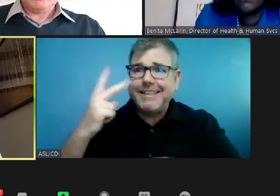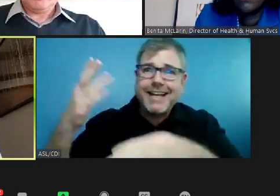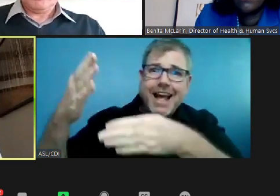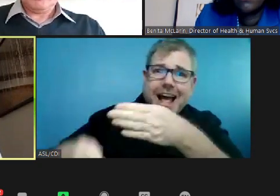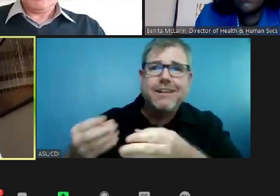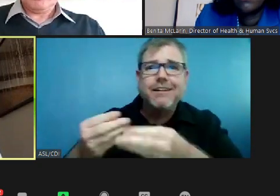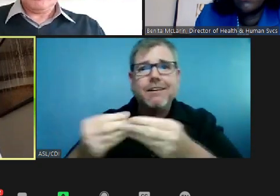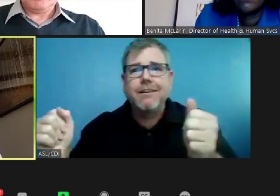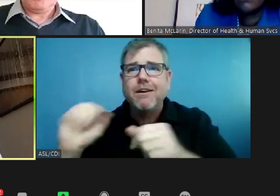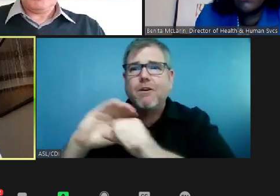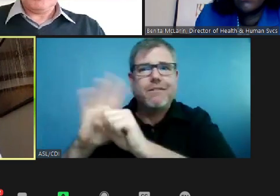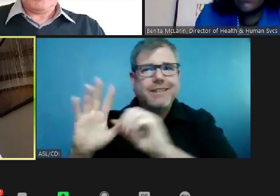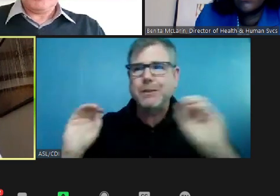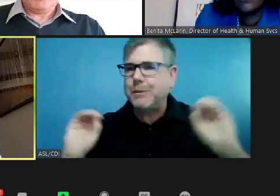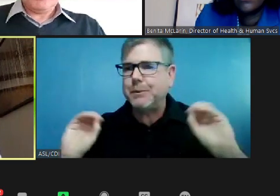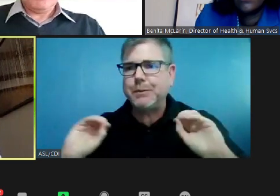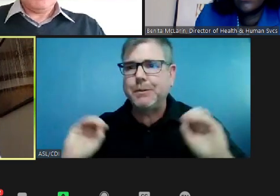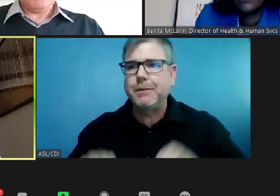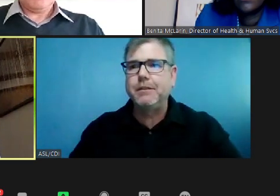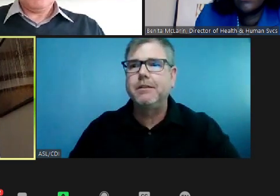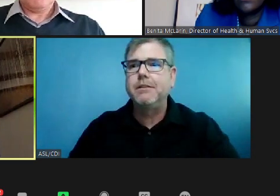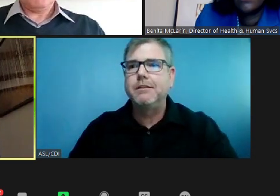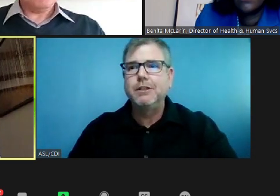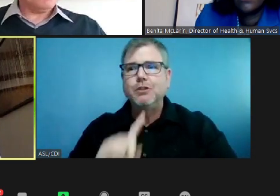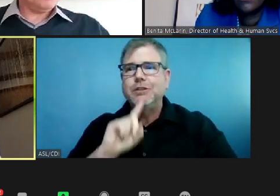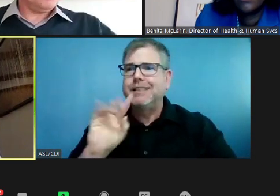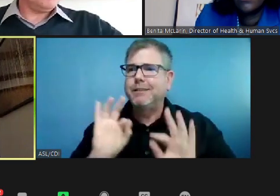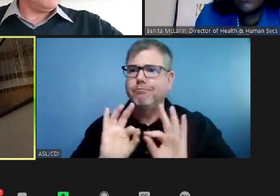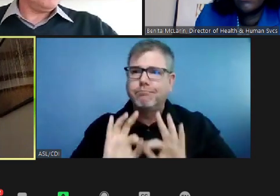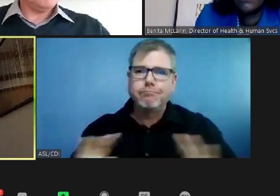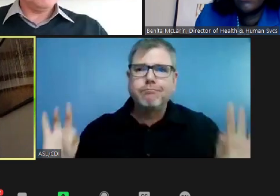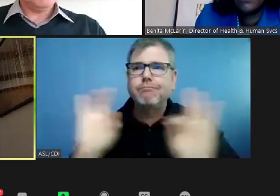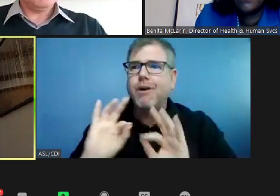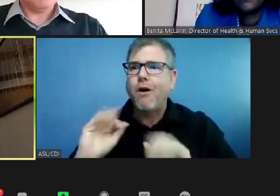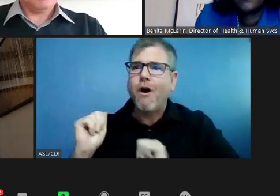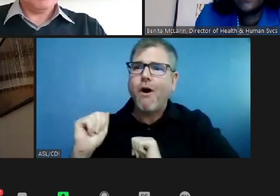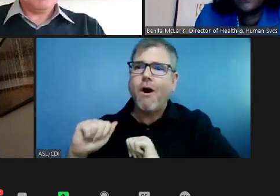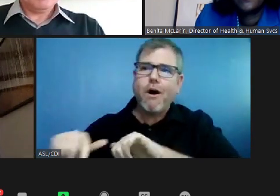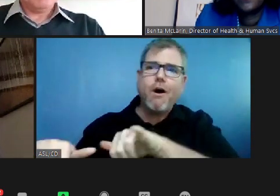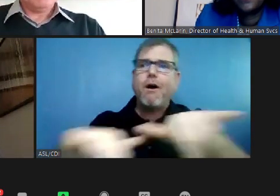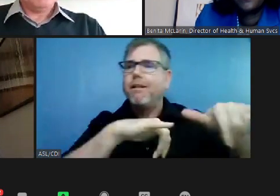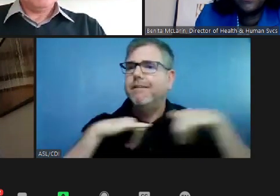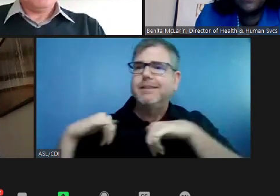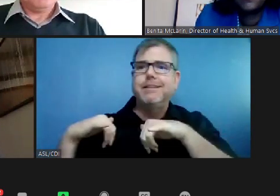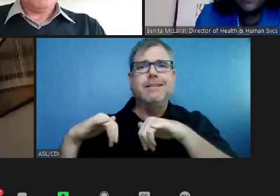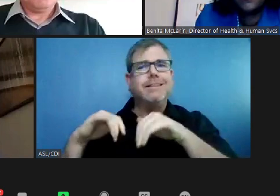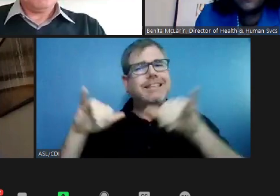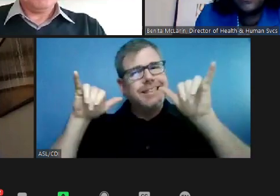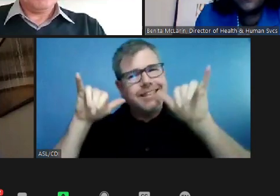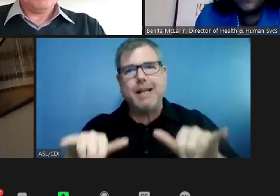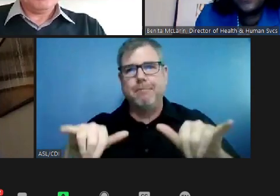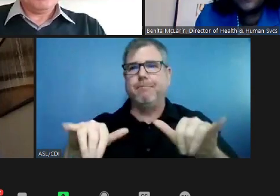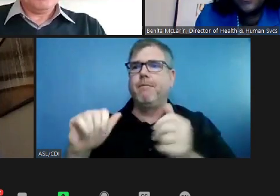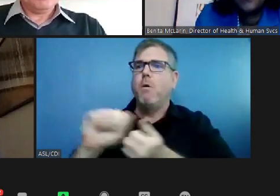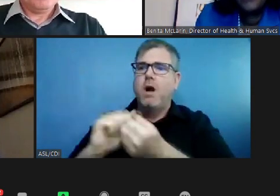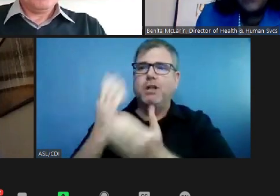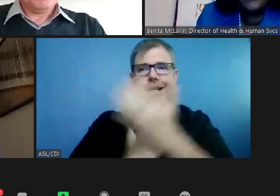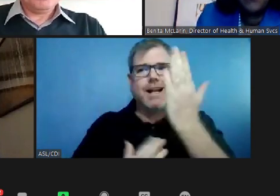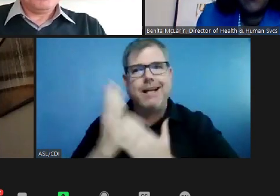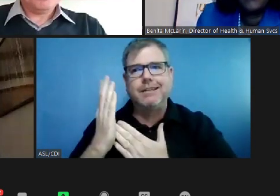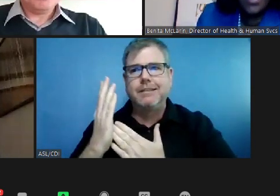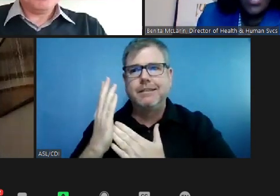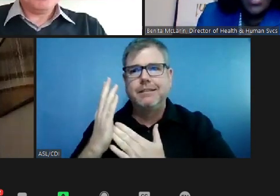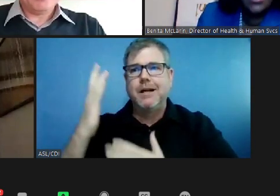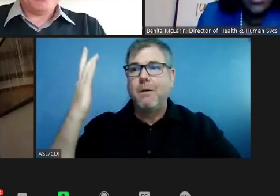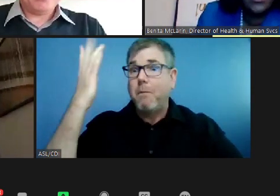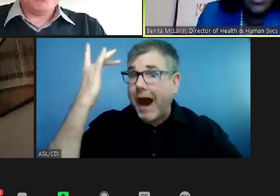rigorous hand hygiene, right? It's going to help us all out for for other infections. So. Great point. All right, with that, Benita, I'm going to hand it over to